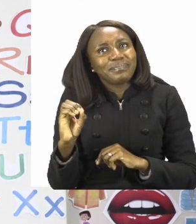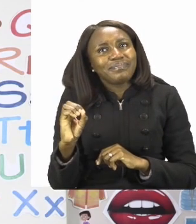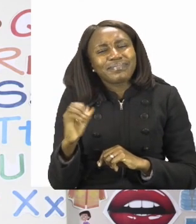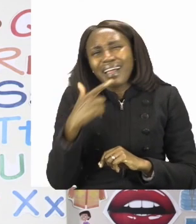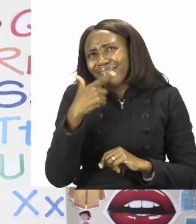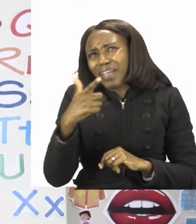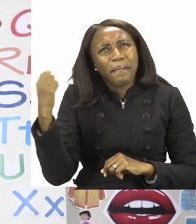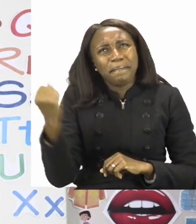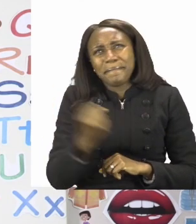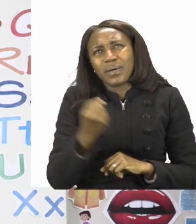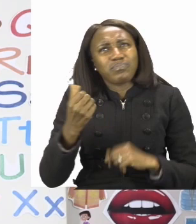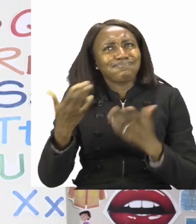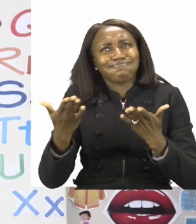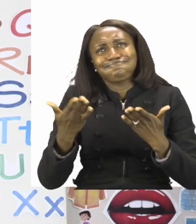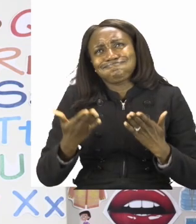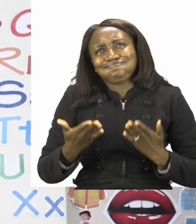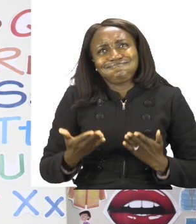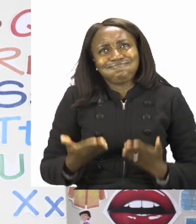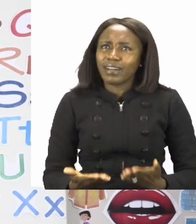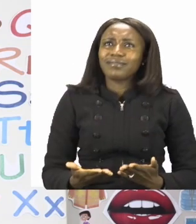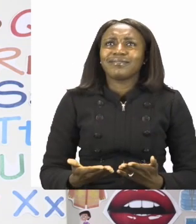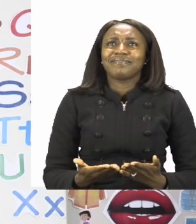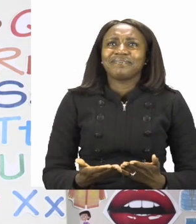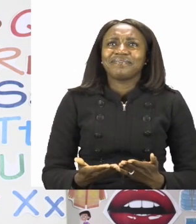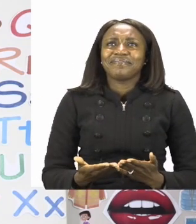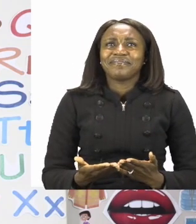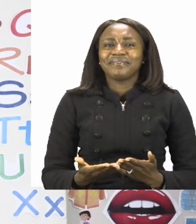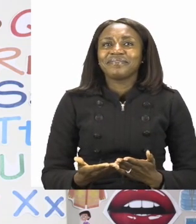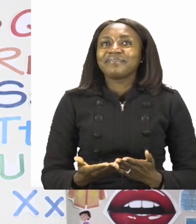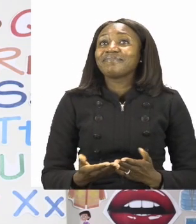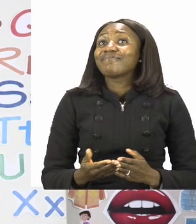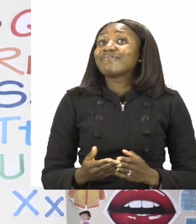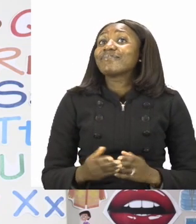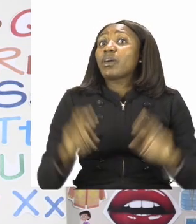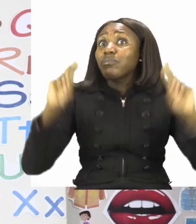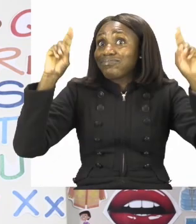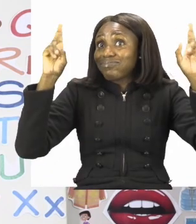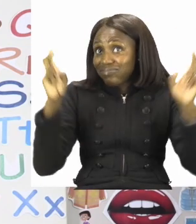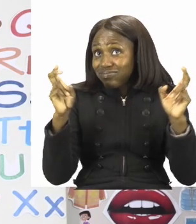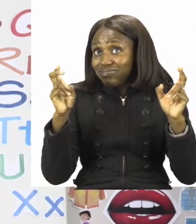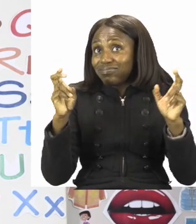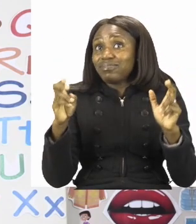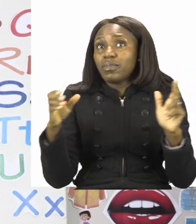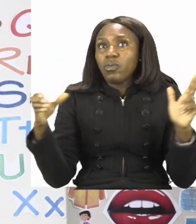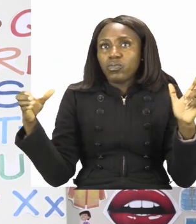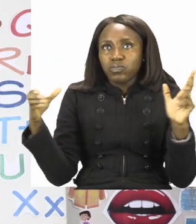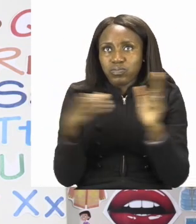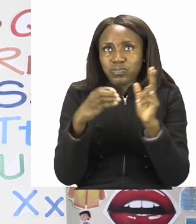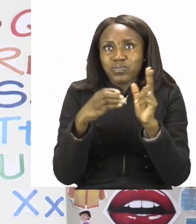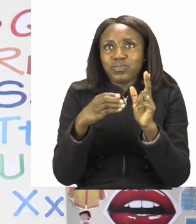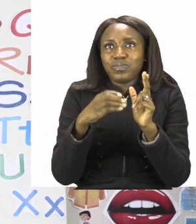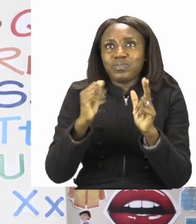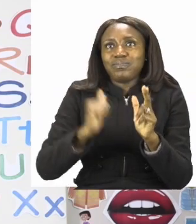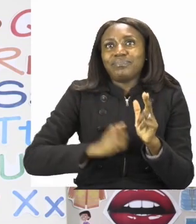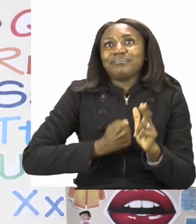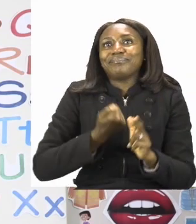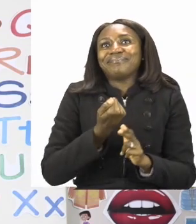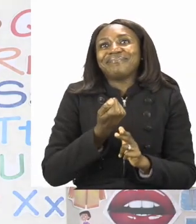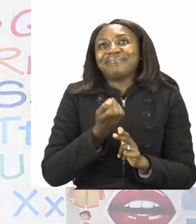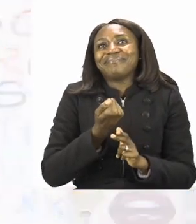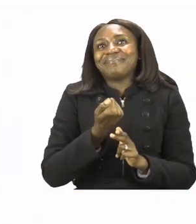you so much for joining me today. Our theme this week is My